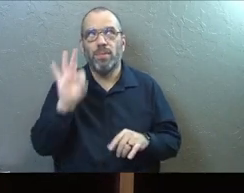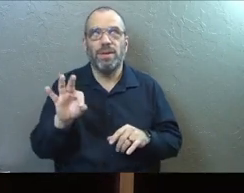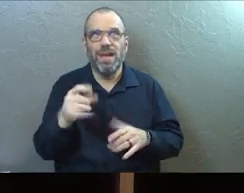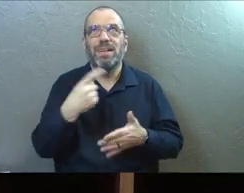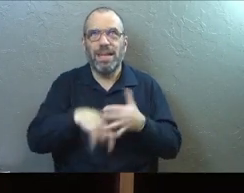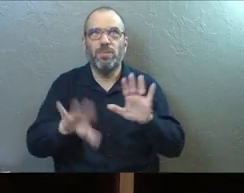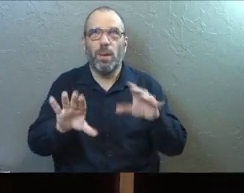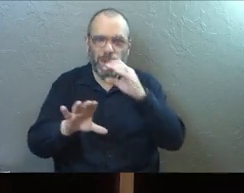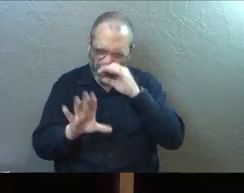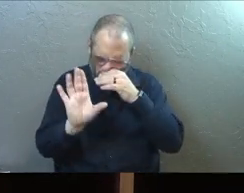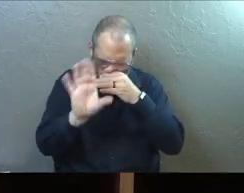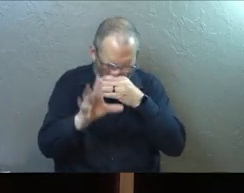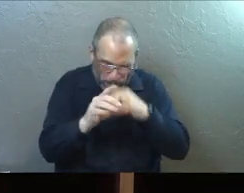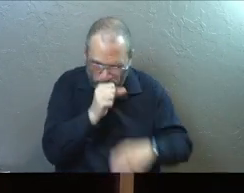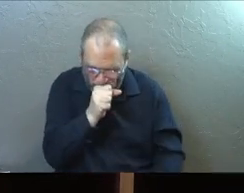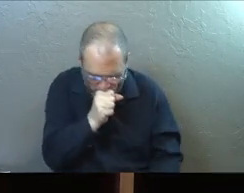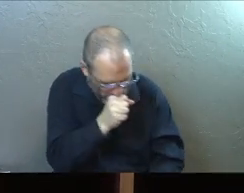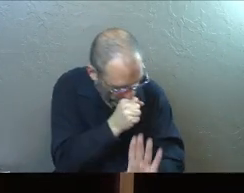week. We're going to do that.